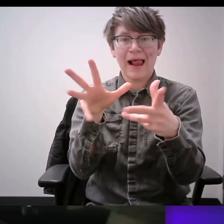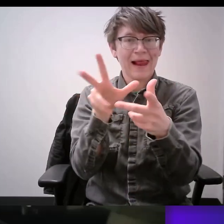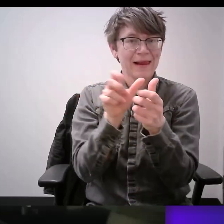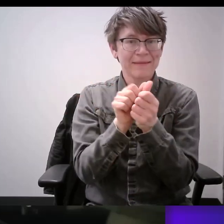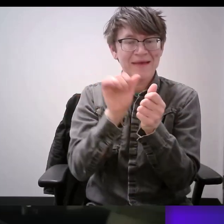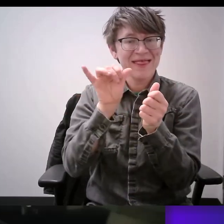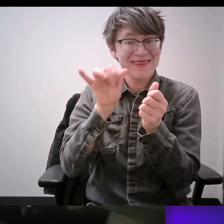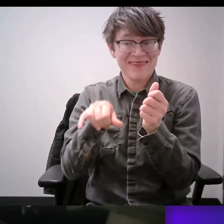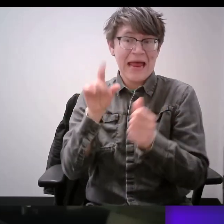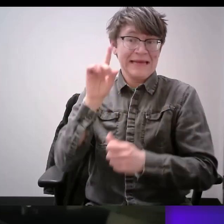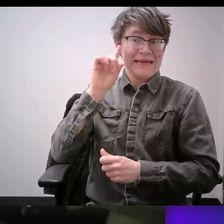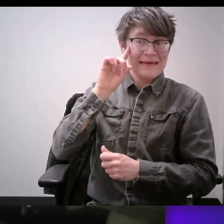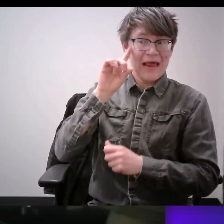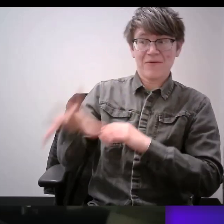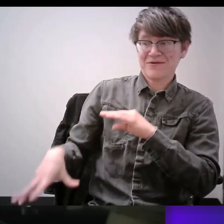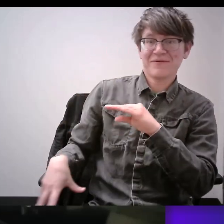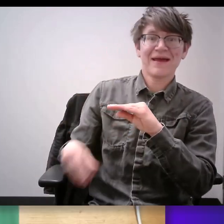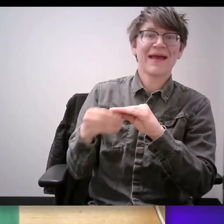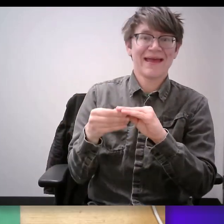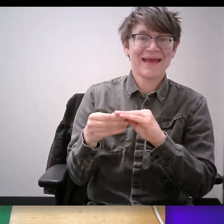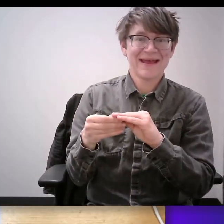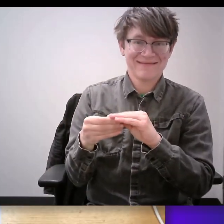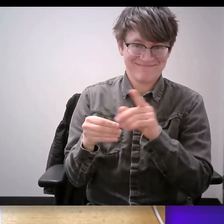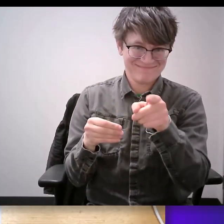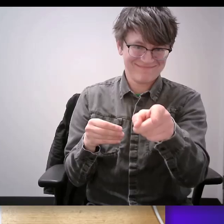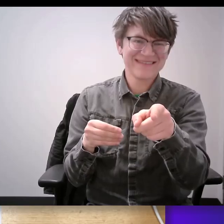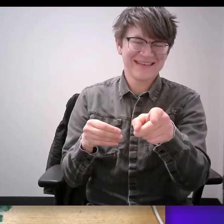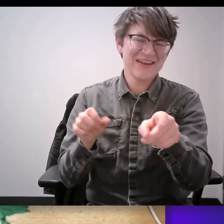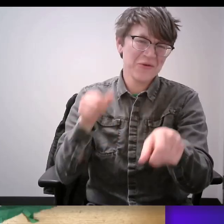I can add it to the stop motion like this.